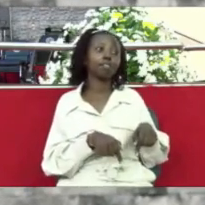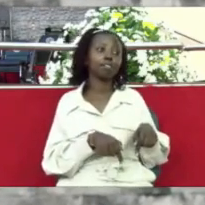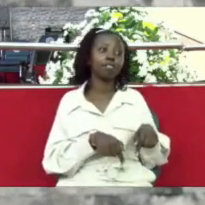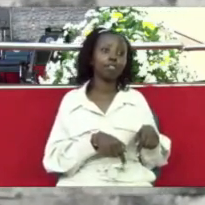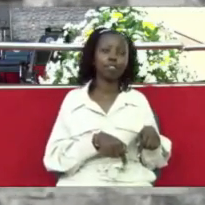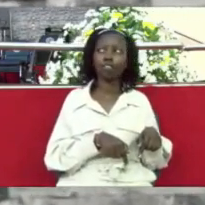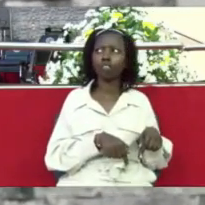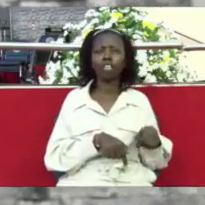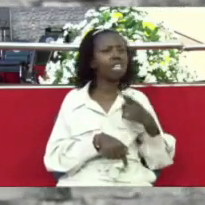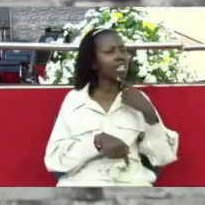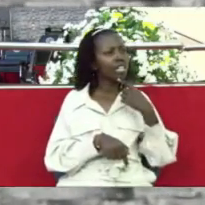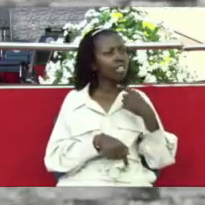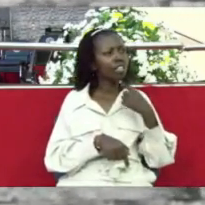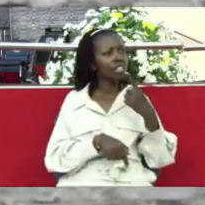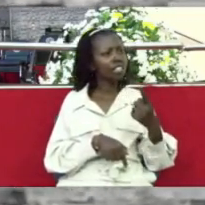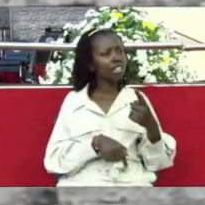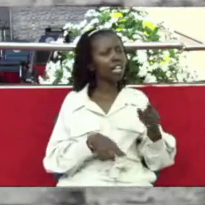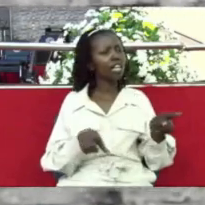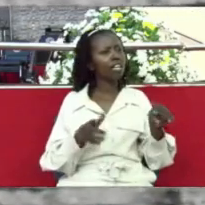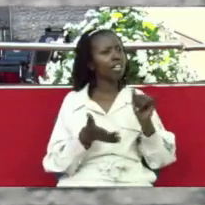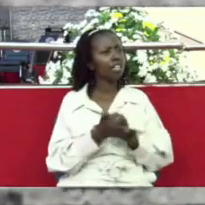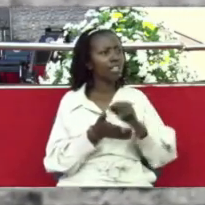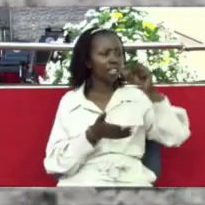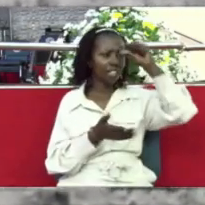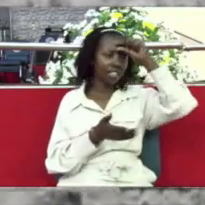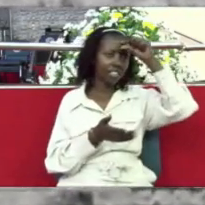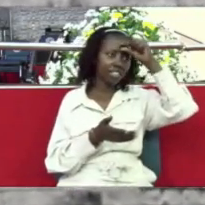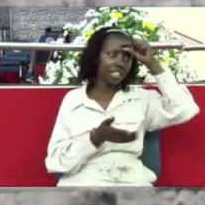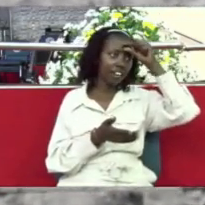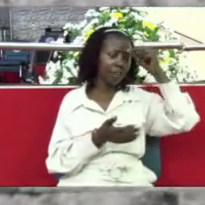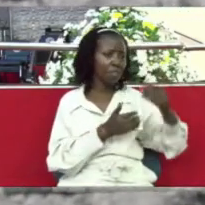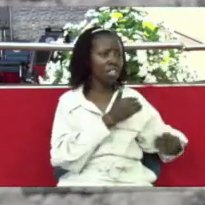They said that the government was near collapse.